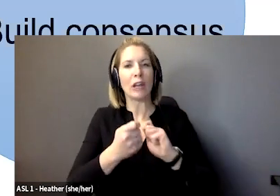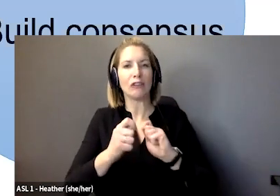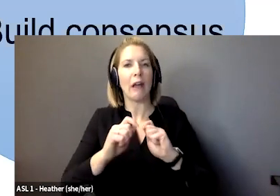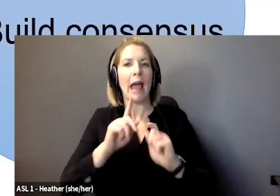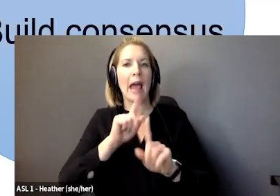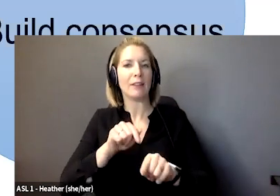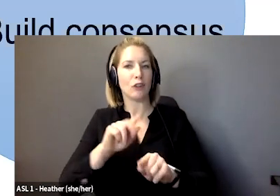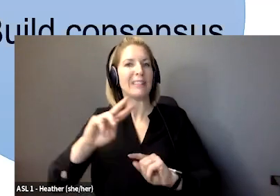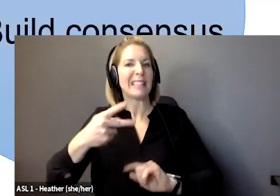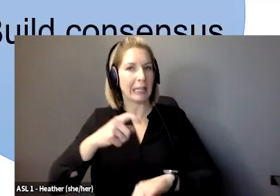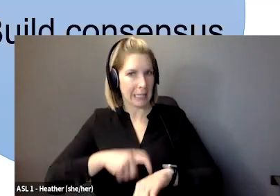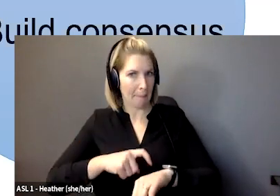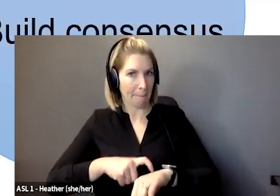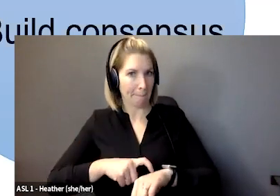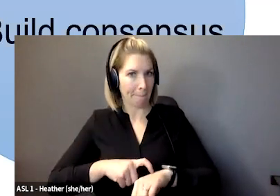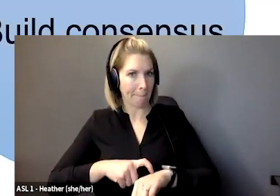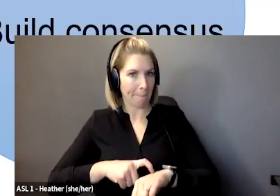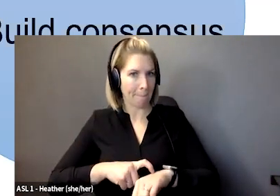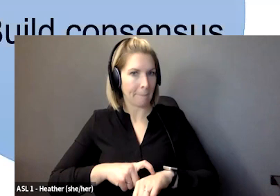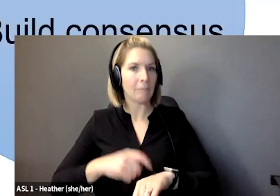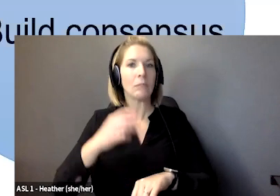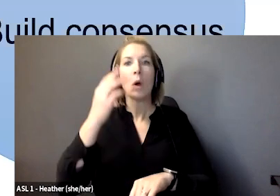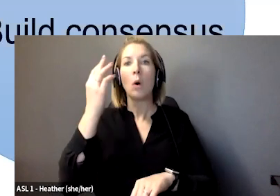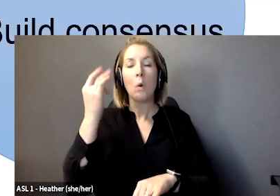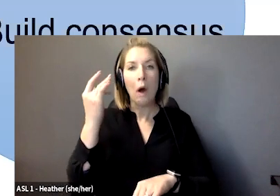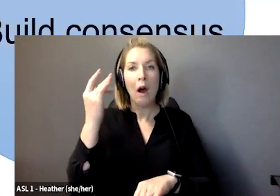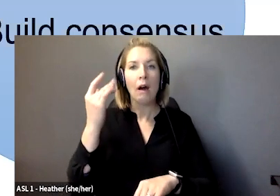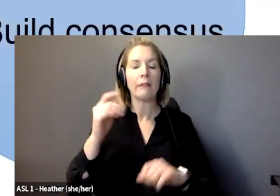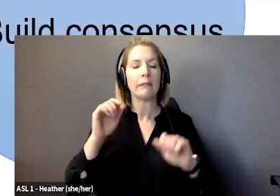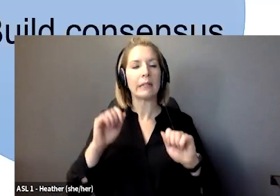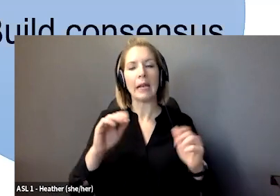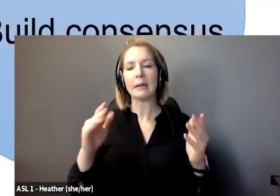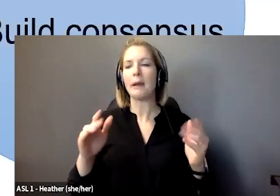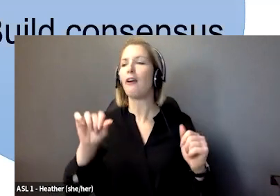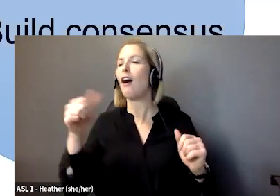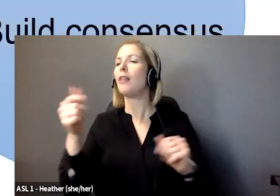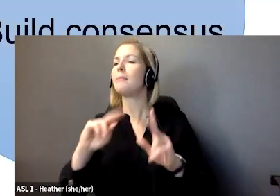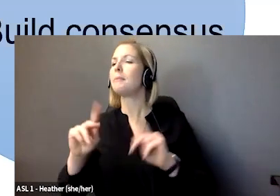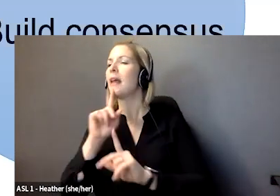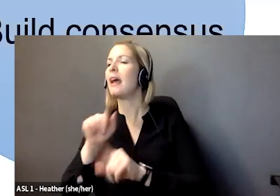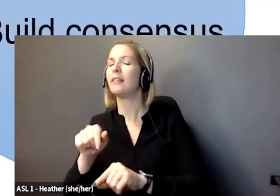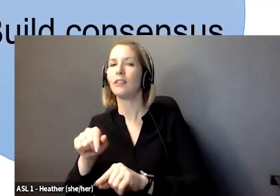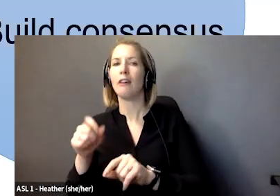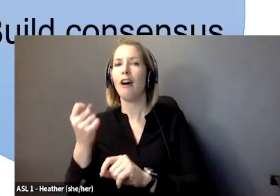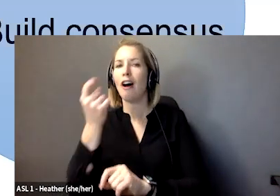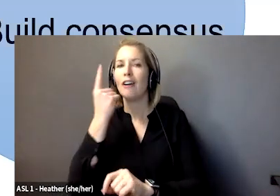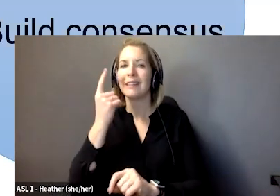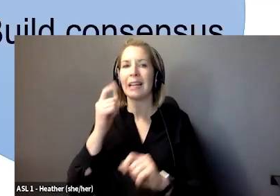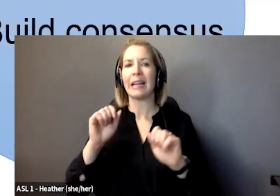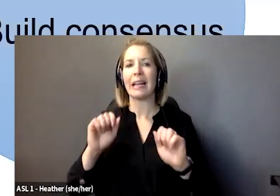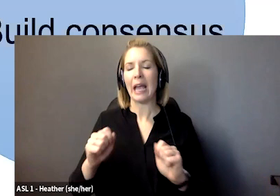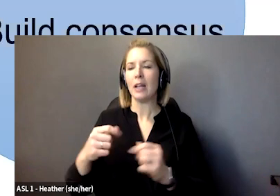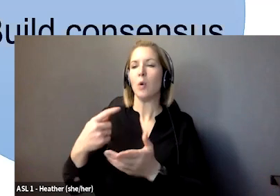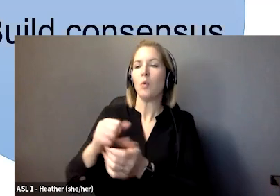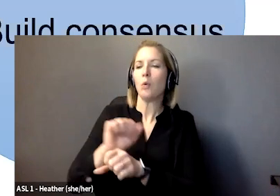Delphi survey is to establish consensus among experts over multiple stages of questionnaires on a given issue.